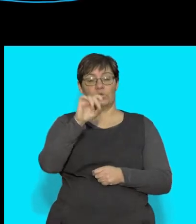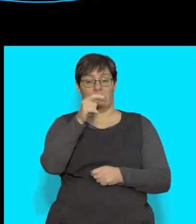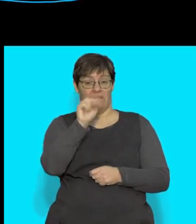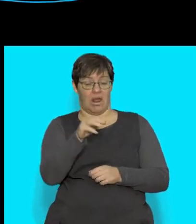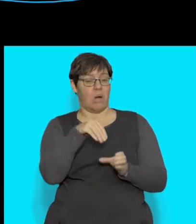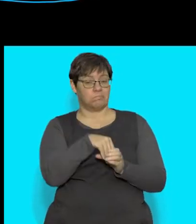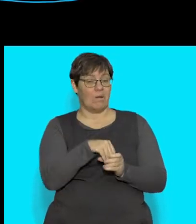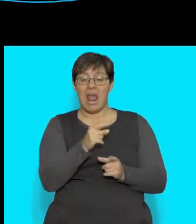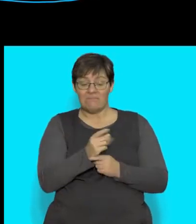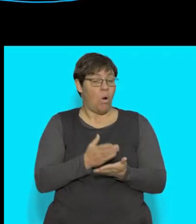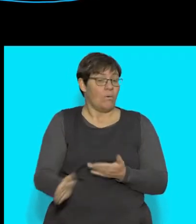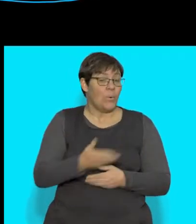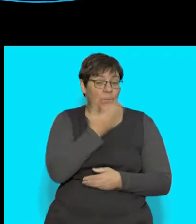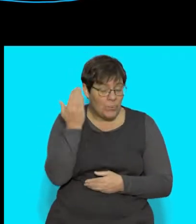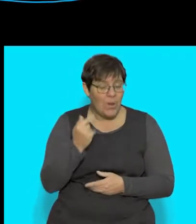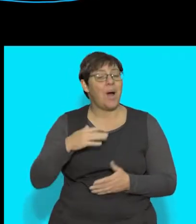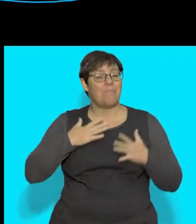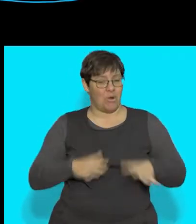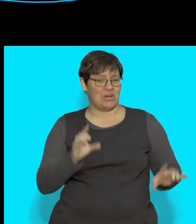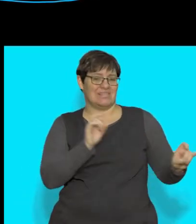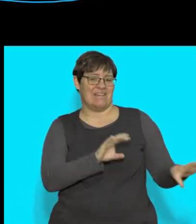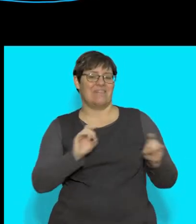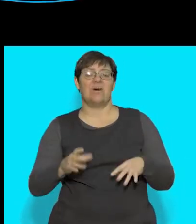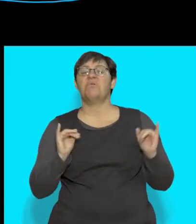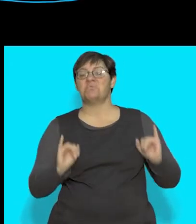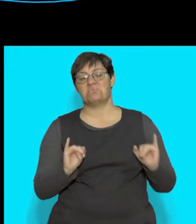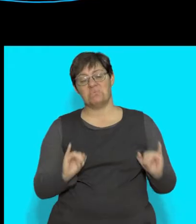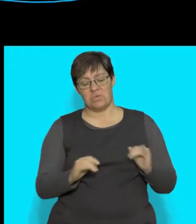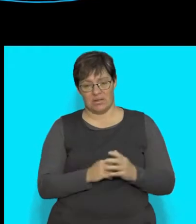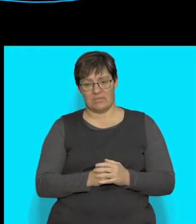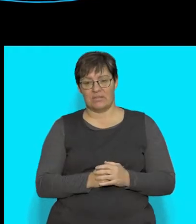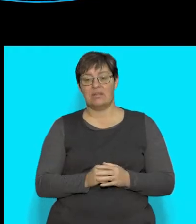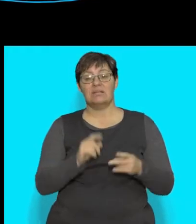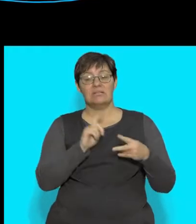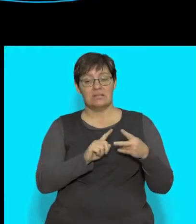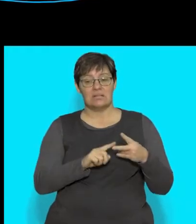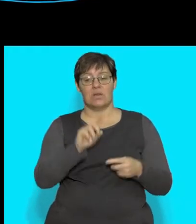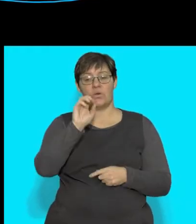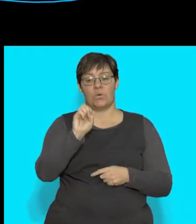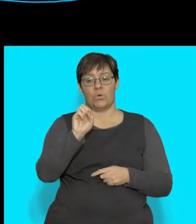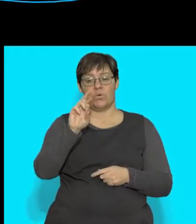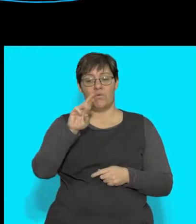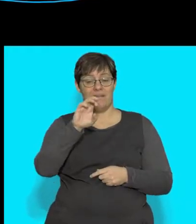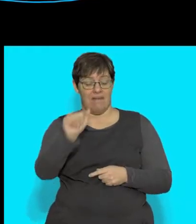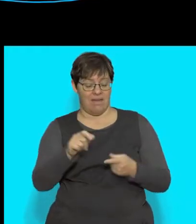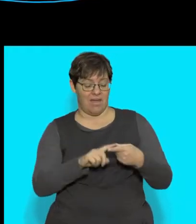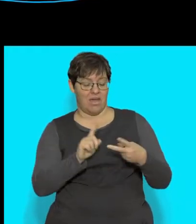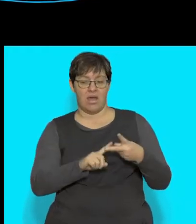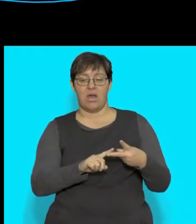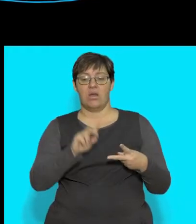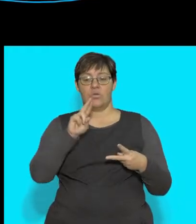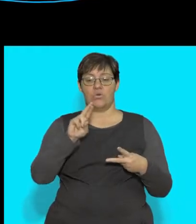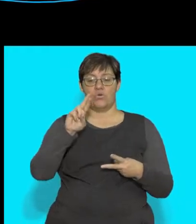the three that we looked at were urea, uric acid, and